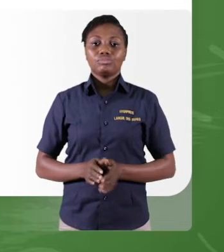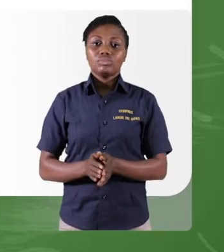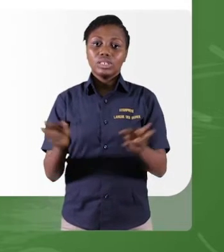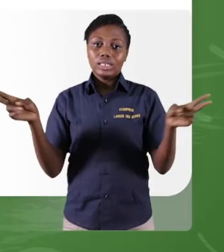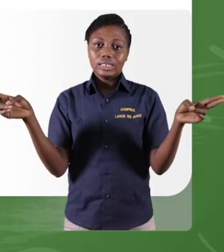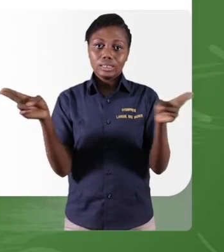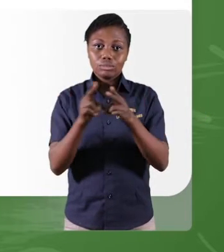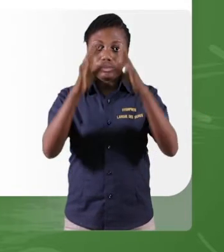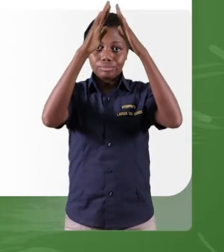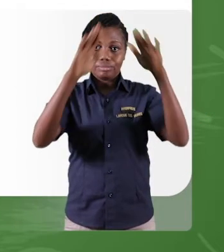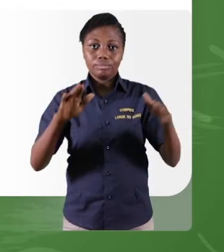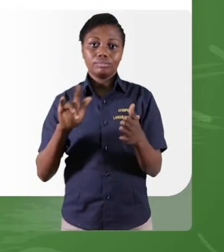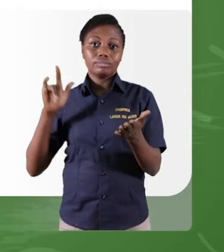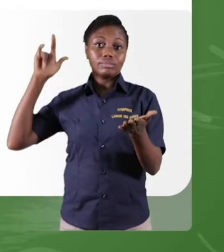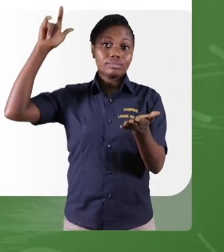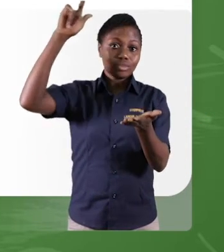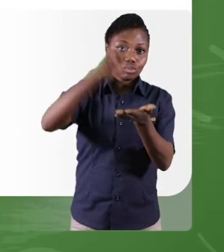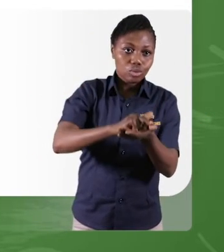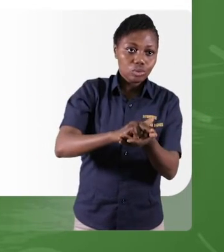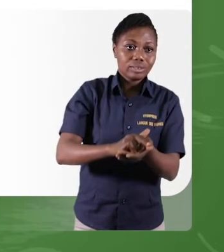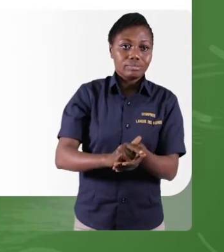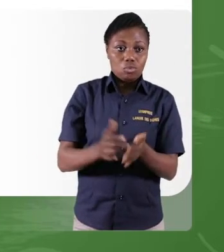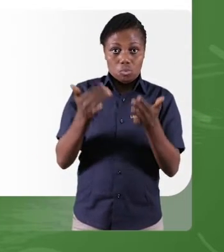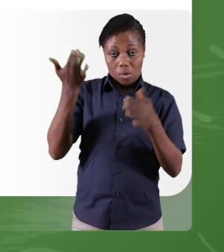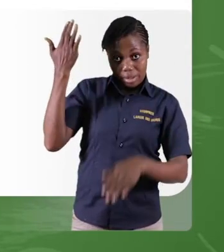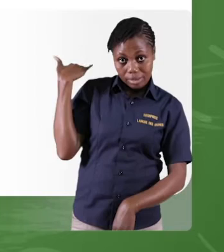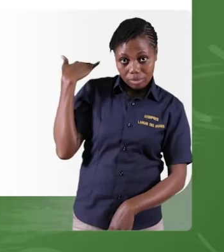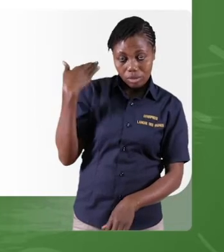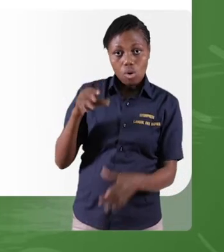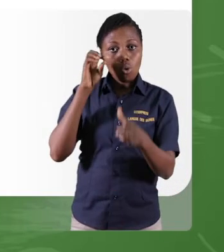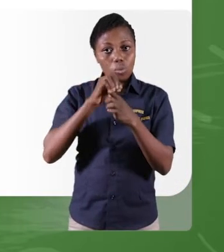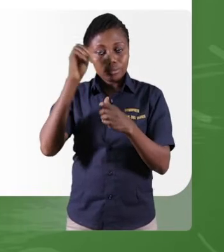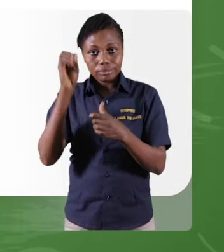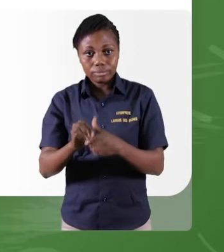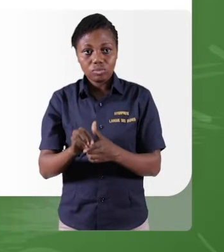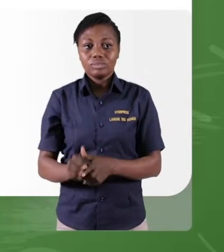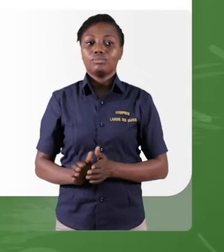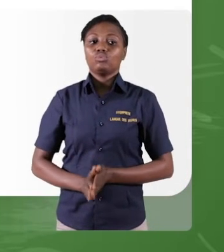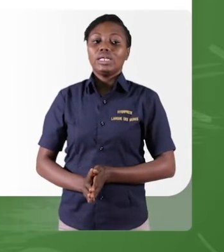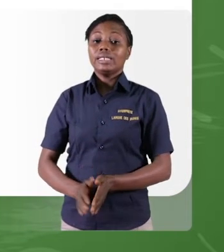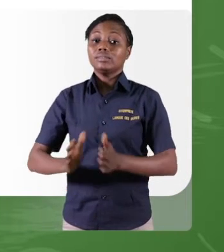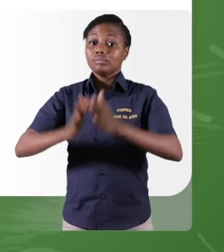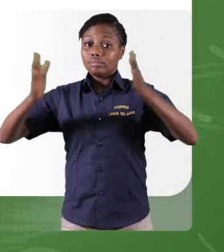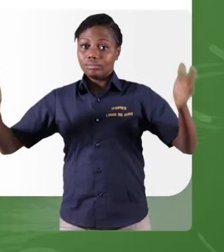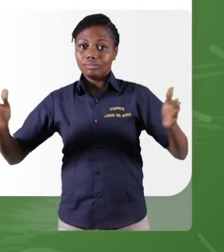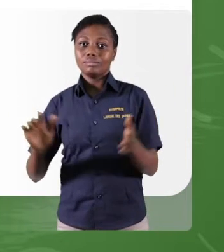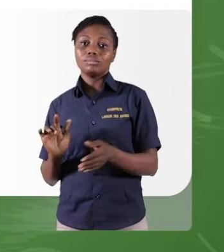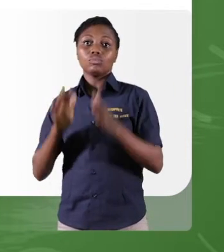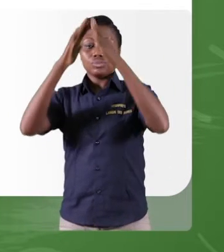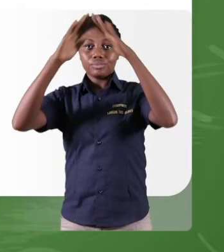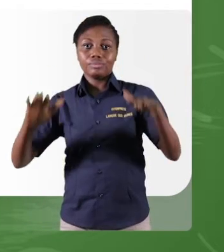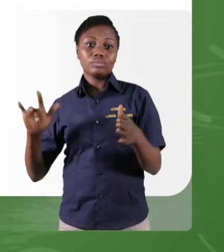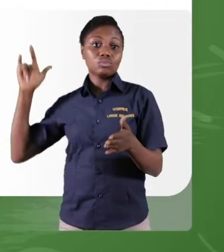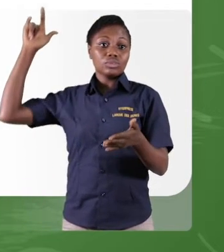first you have small airport in the past and big airport now. Here you